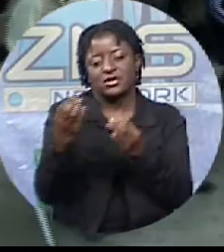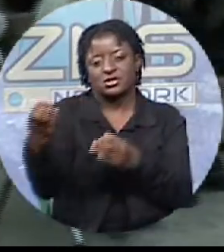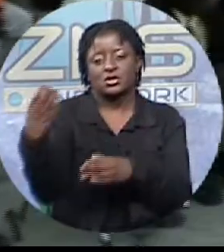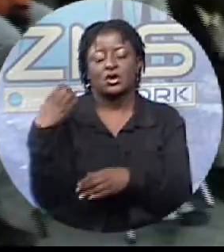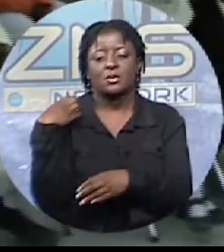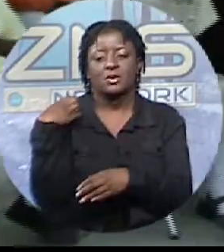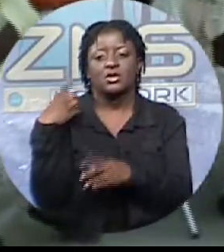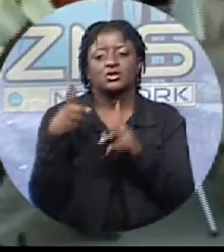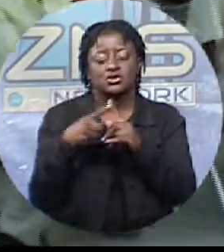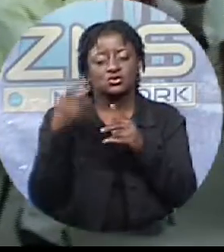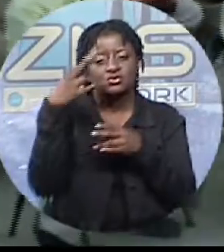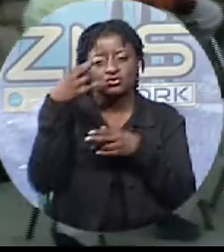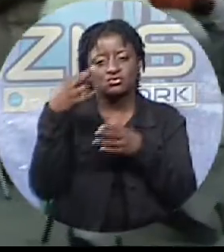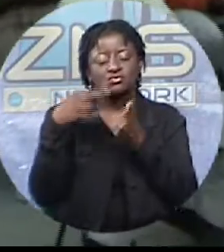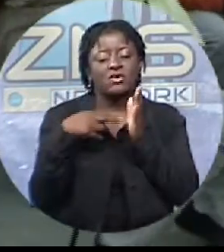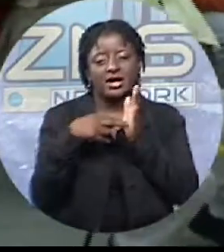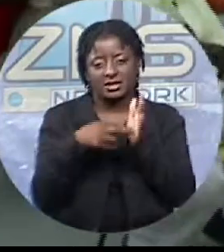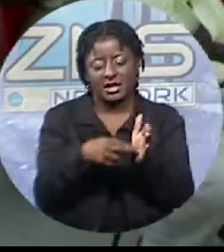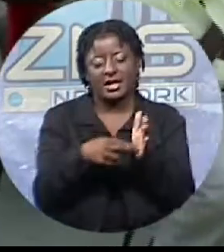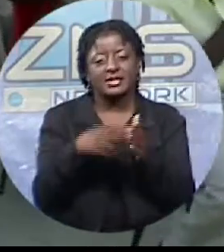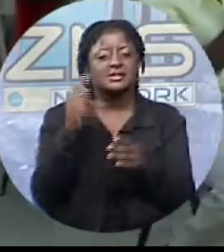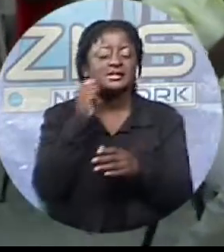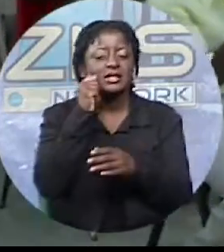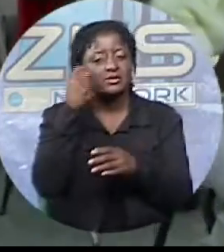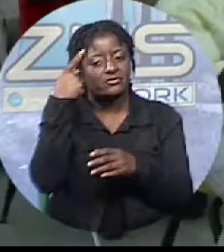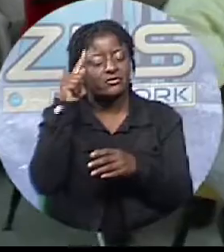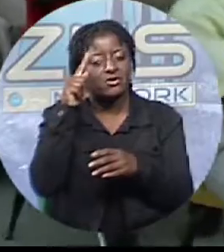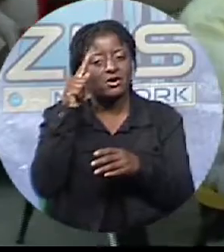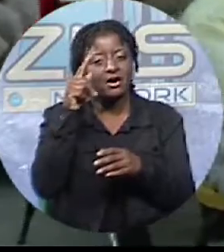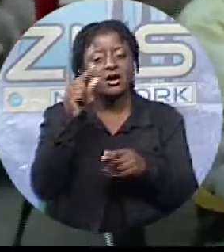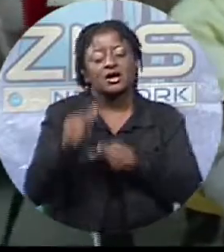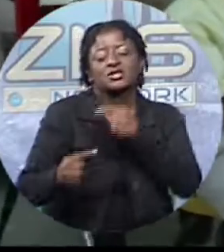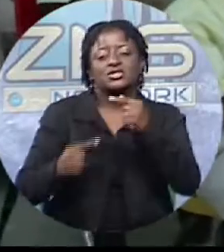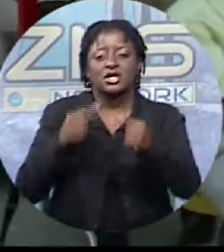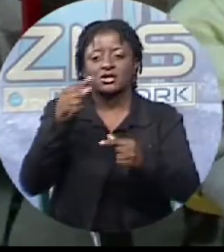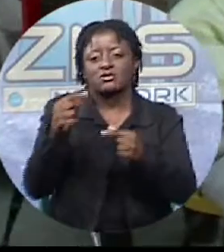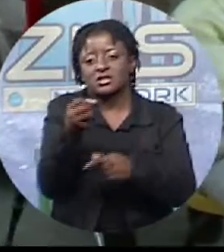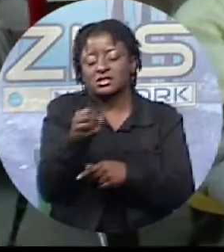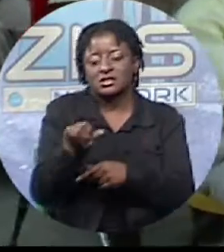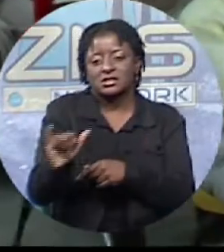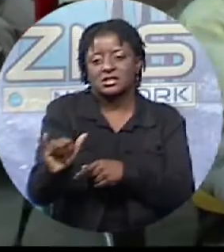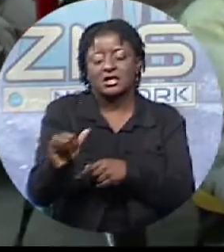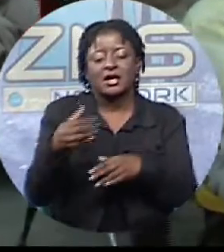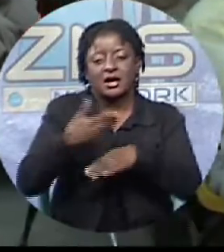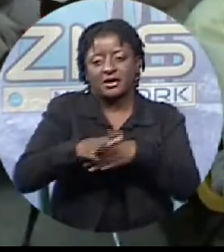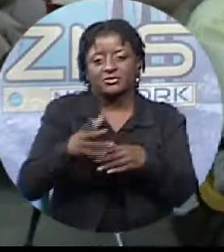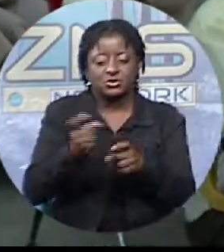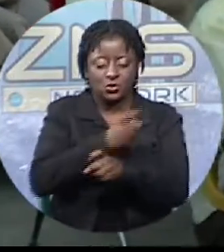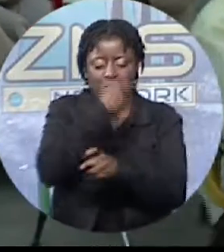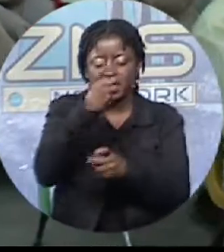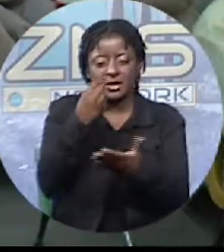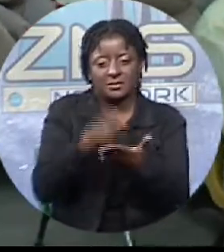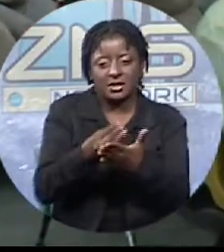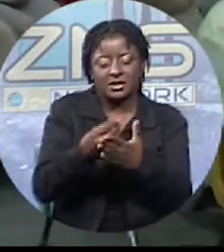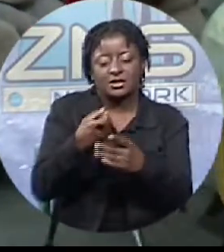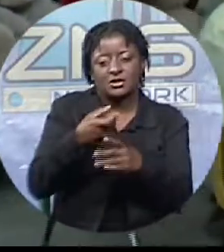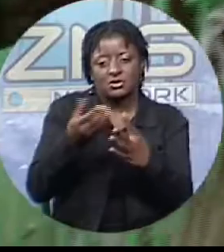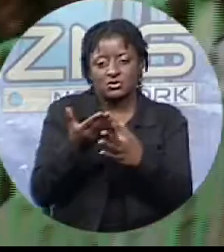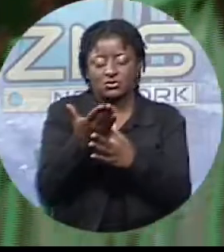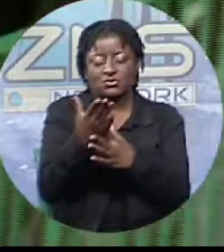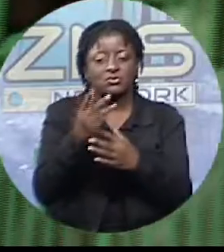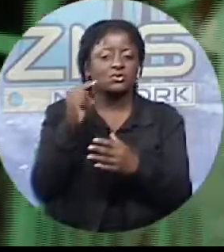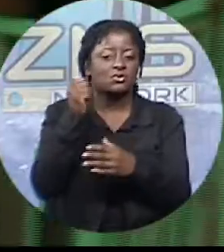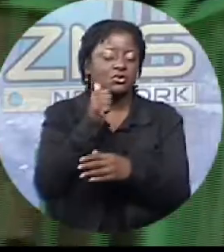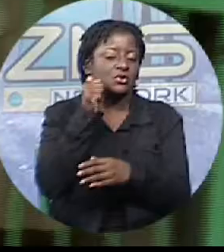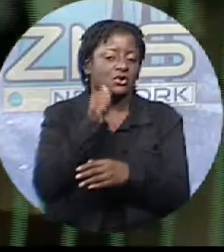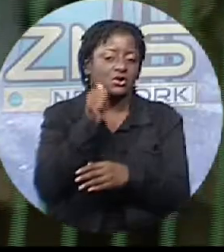Taylor for an act of generosity. After winning some money through Girls Guides, Taylor decided to donate the money to buy breakfast